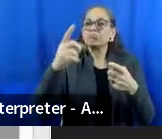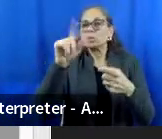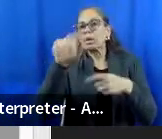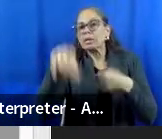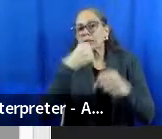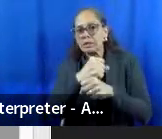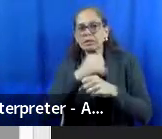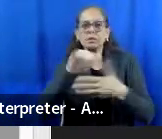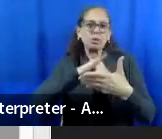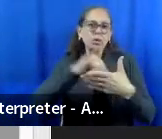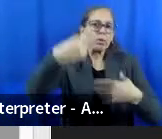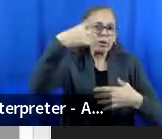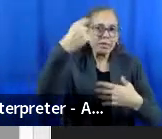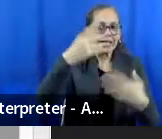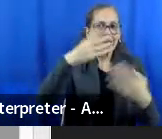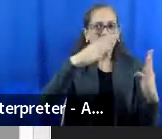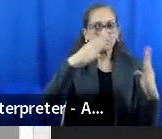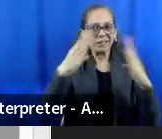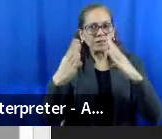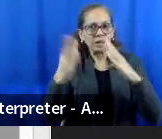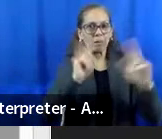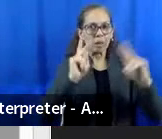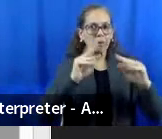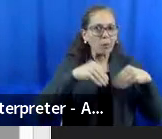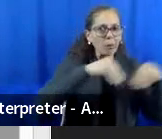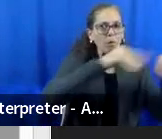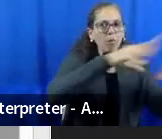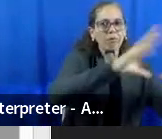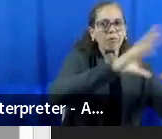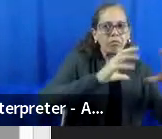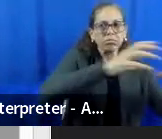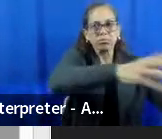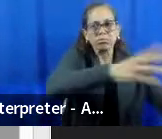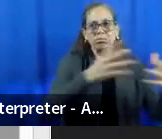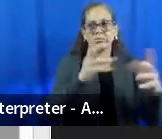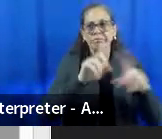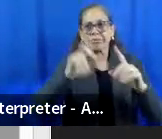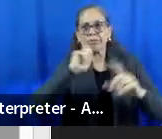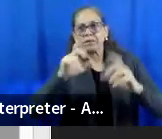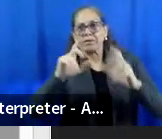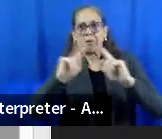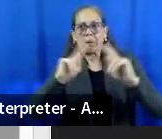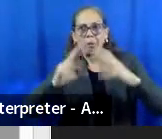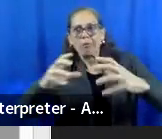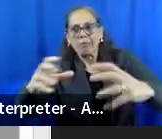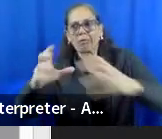New Yorkers can understand the shifting demographics and housing patterns in New York City.